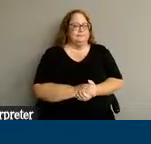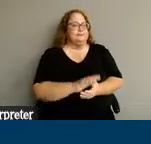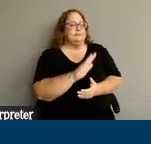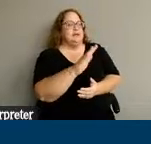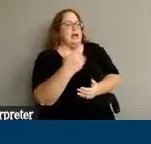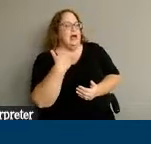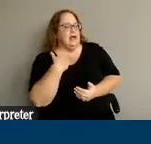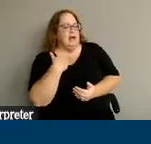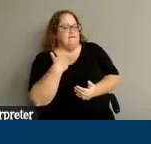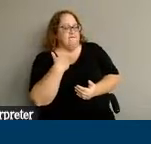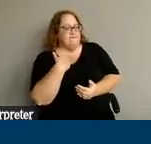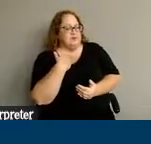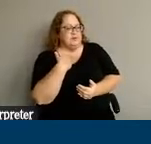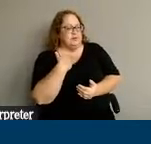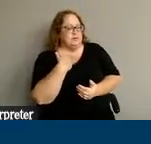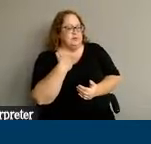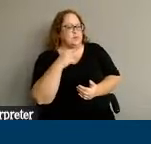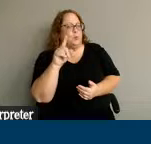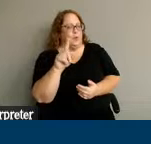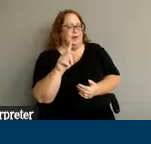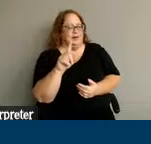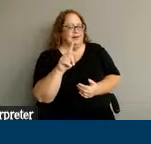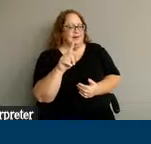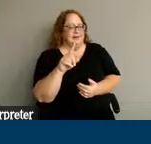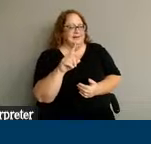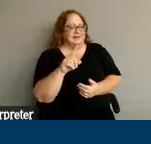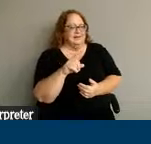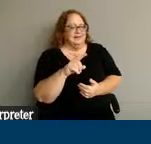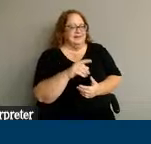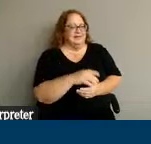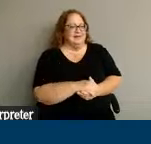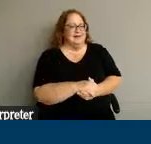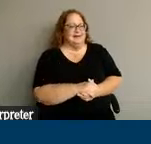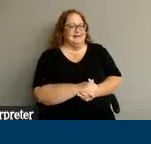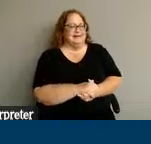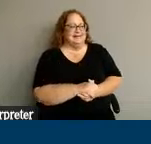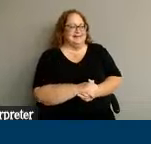I have one. Yay, we're doing coaching.